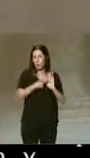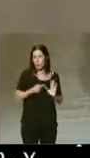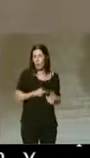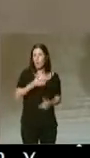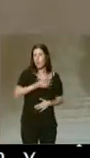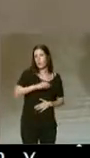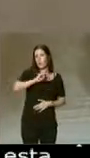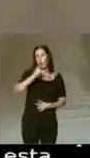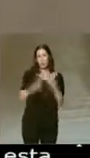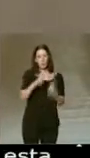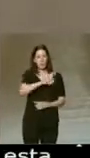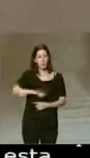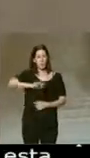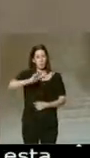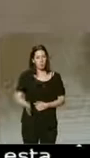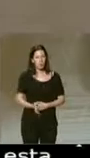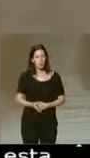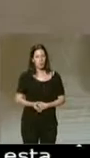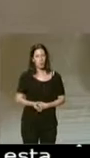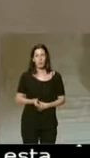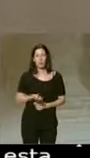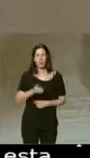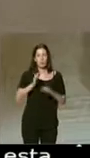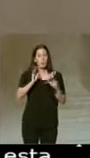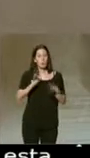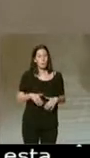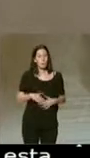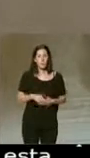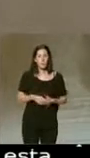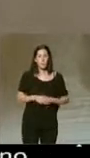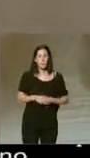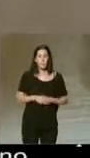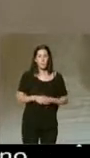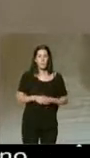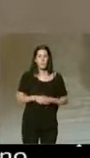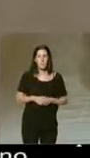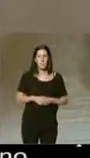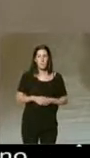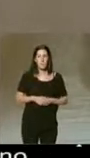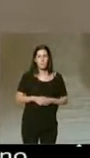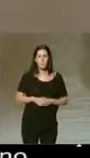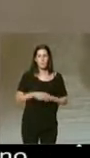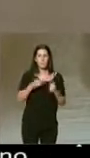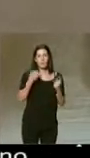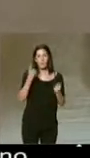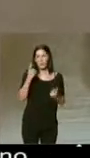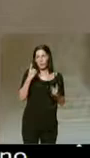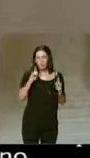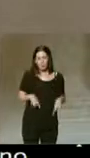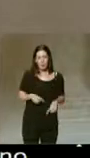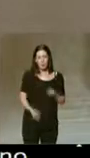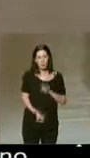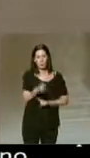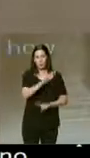code line, you might be halting certain possibilities. And this has to do with compatibility issues that will